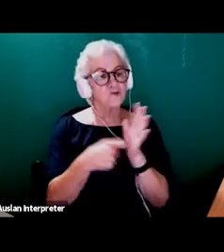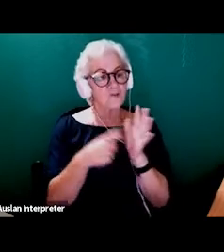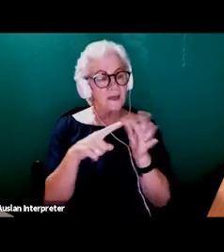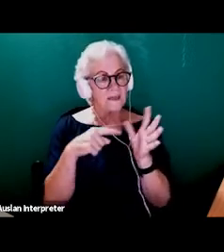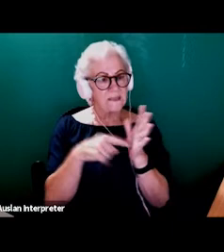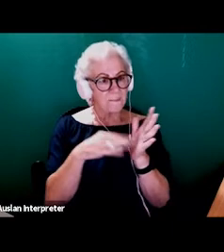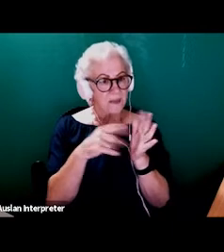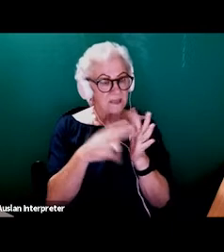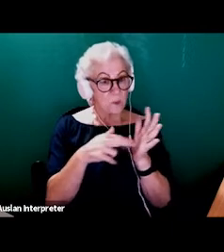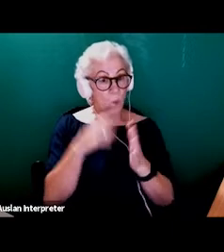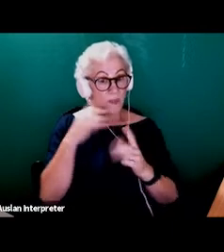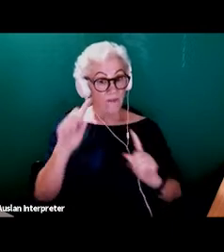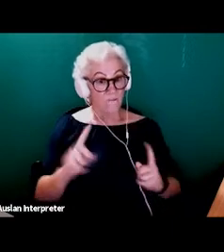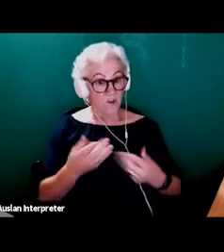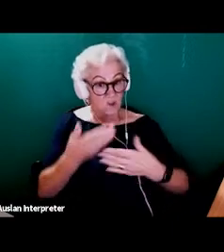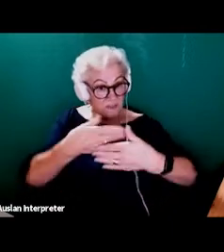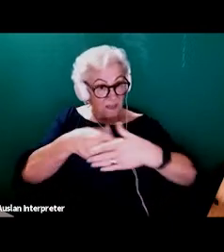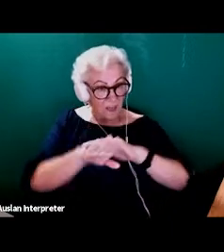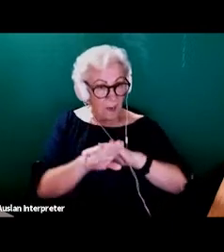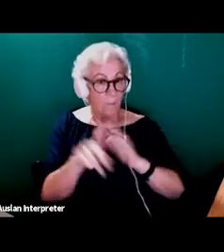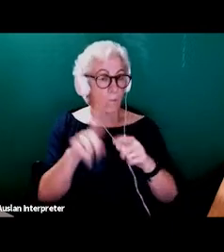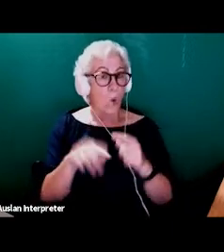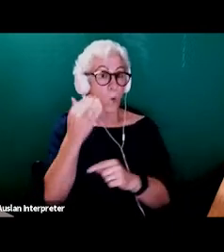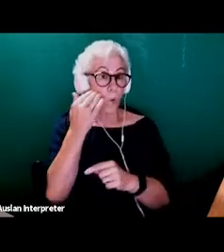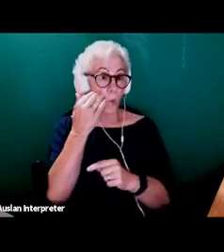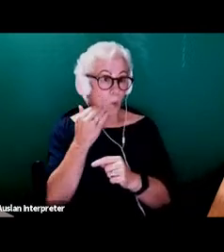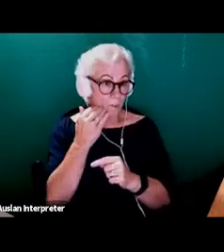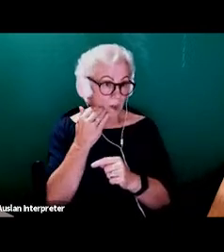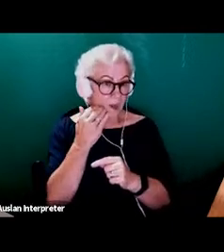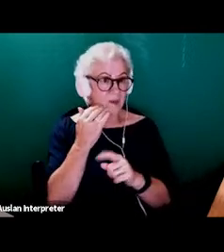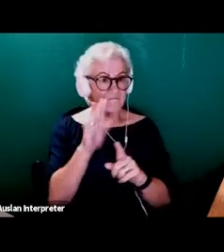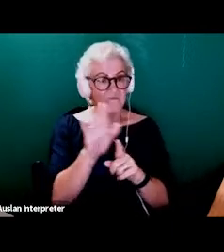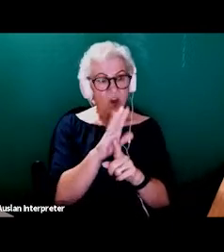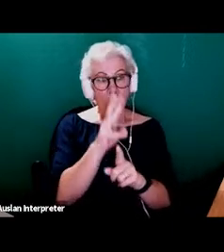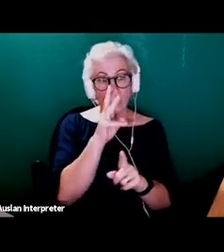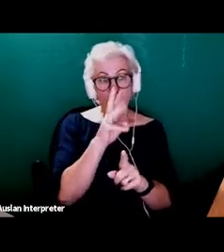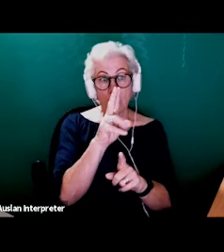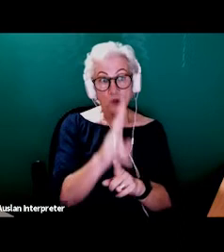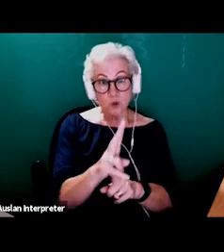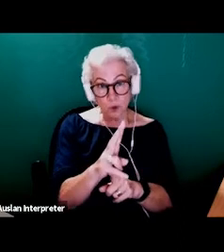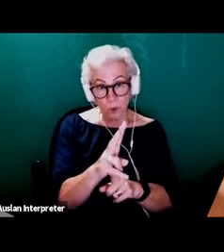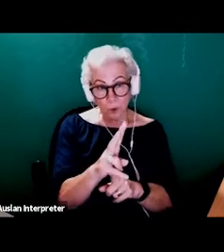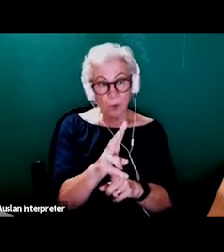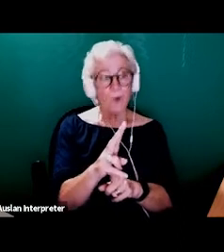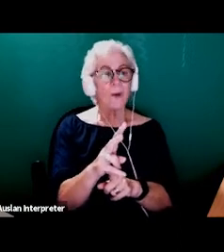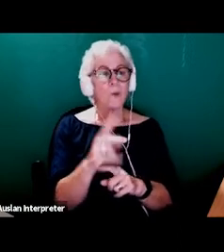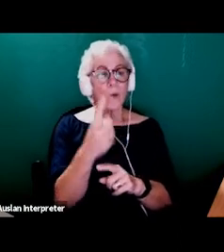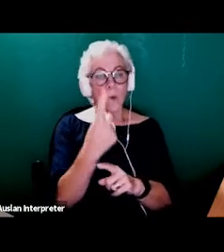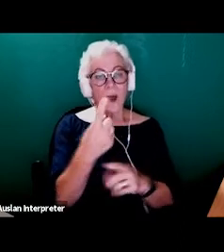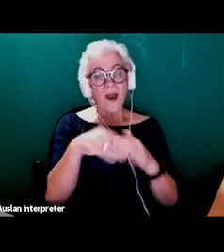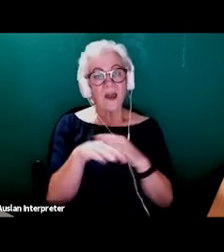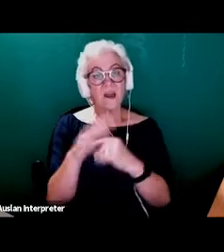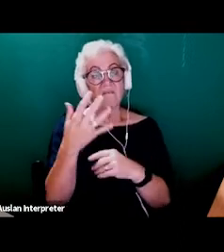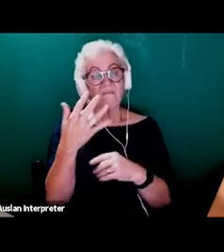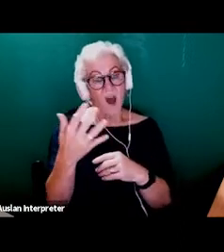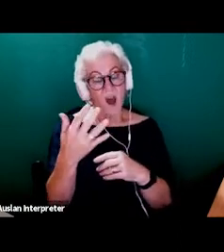1/3 of people who were entering treatment were women. They were a median of 32 years. 1 in 5 were Aboriginal or Torres